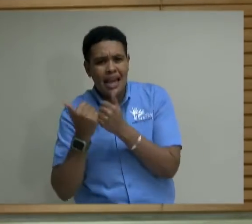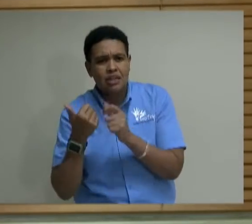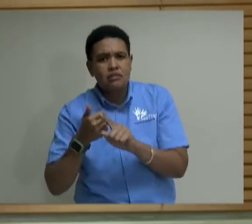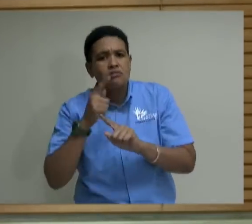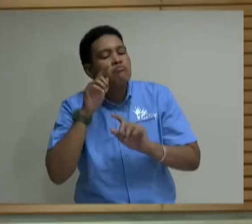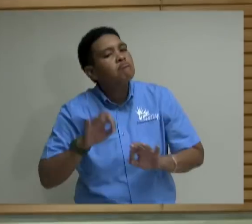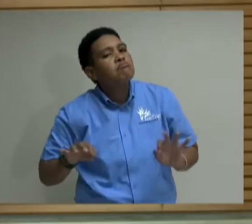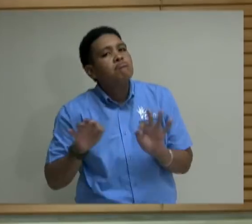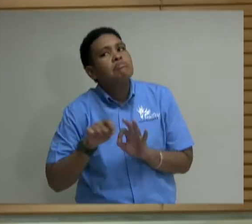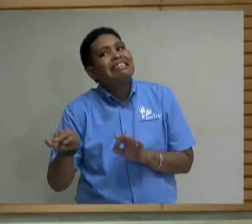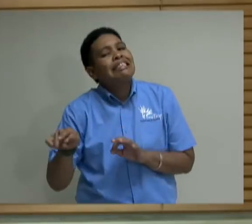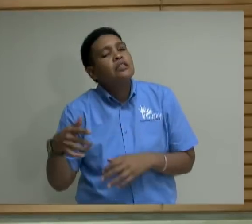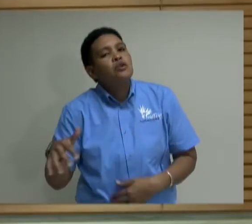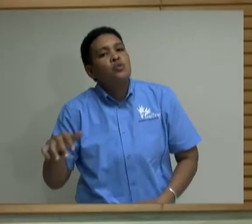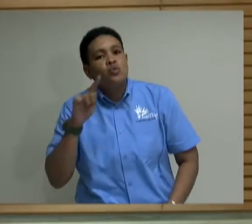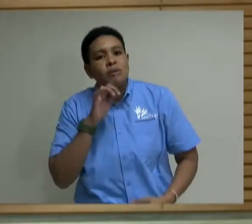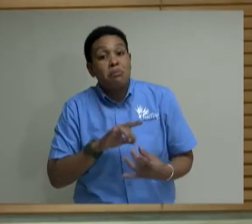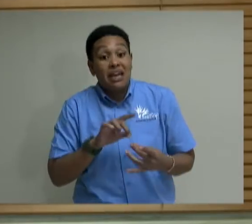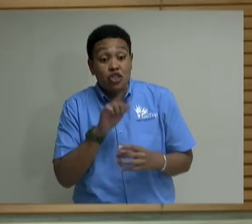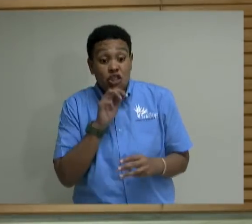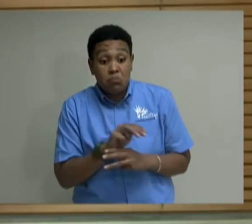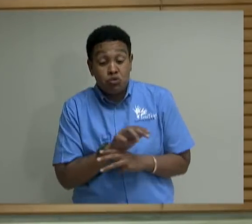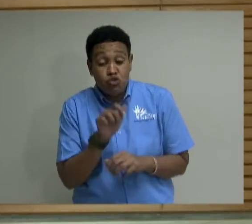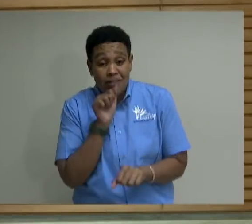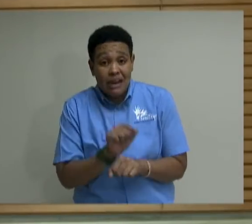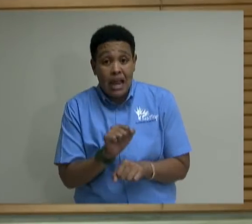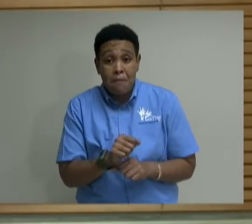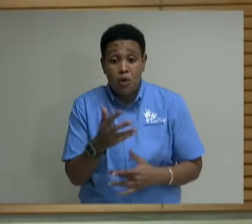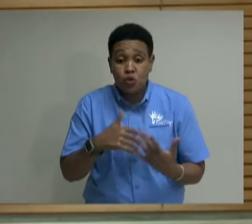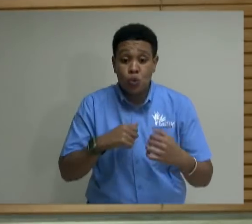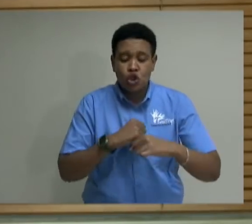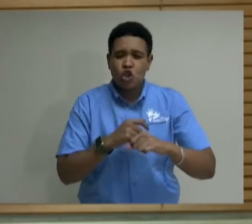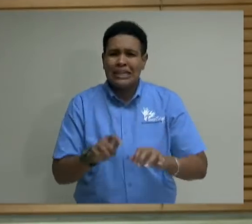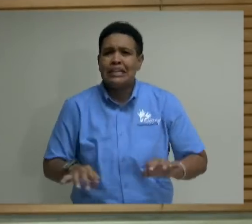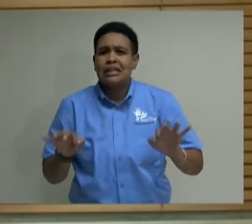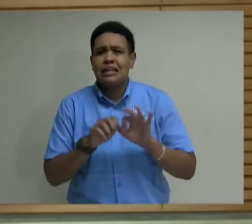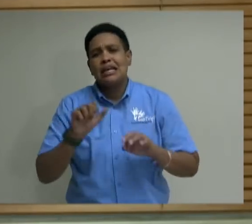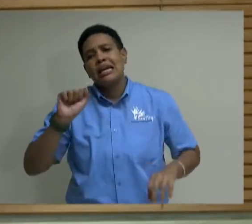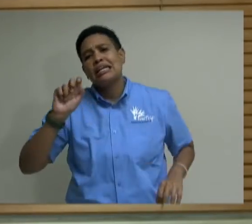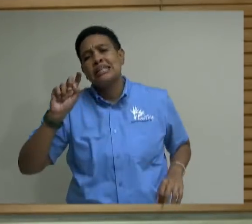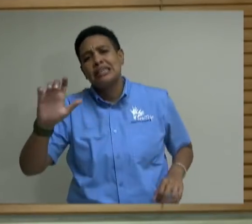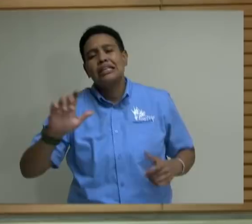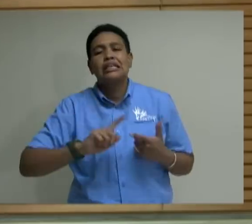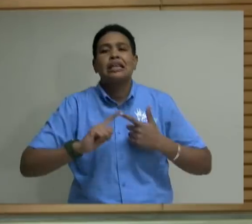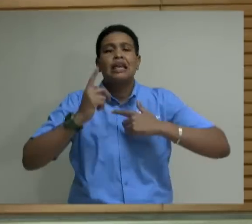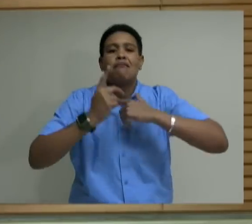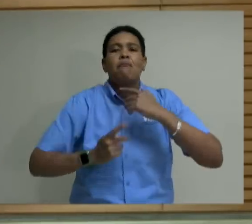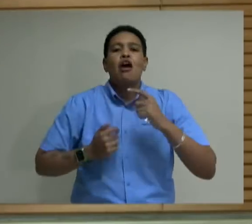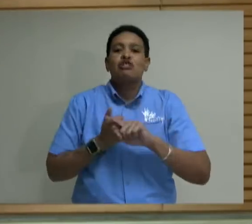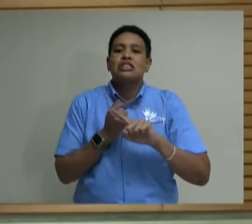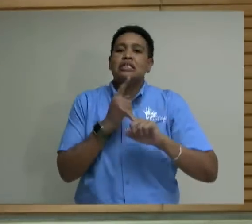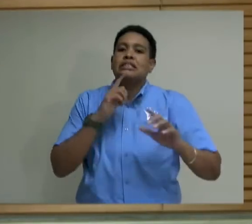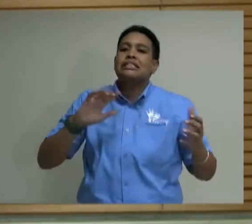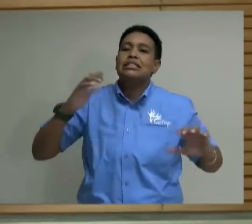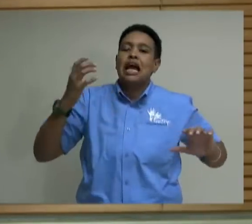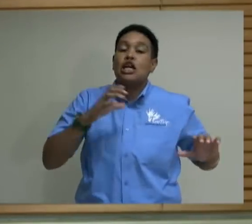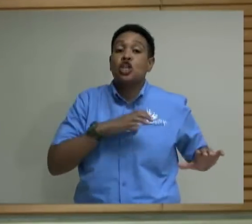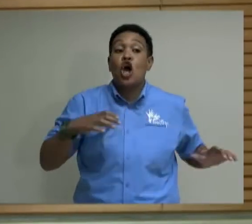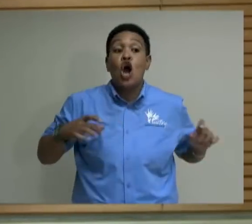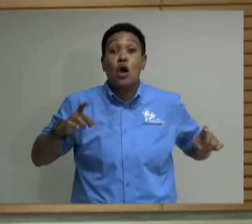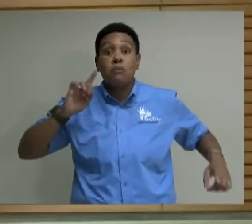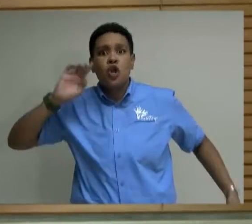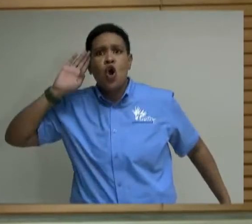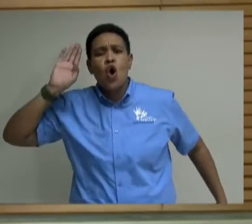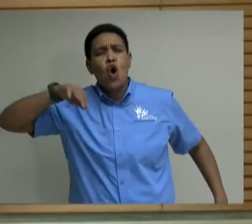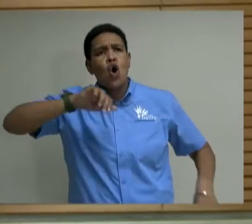really critical, as we're mentioning, Ministry of Labor and Social Security, SDC, the Parish Disaster Committee. All of us